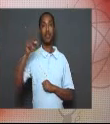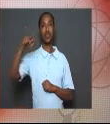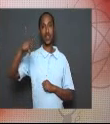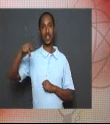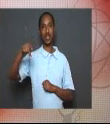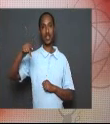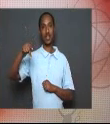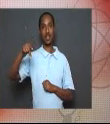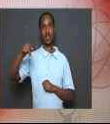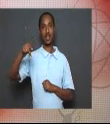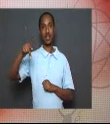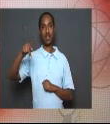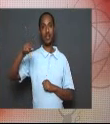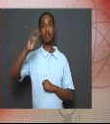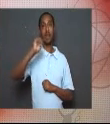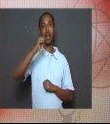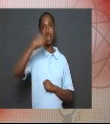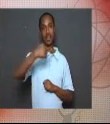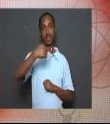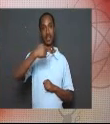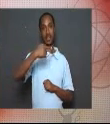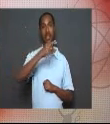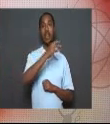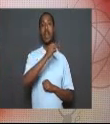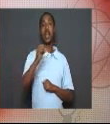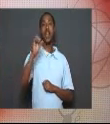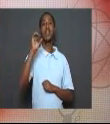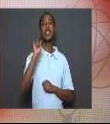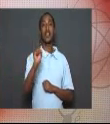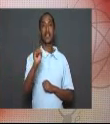phosphorus, manganese, and sulfur.